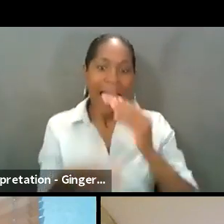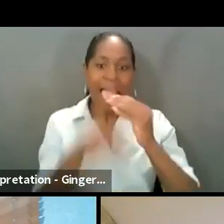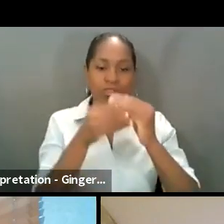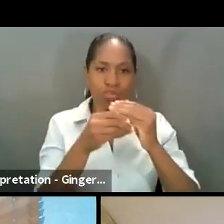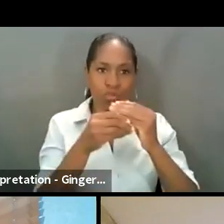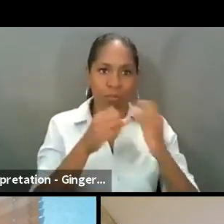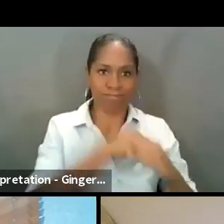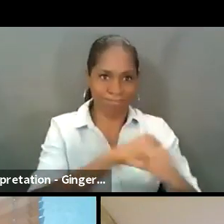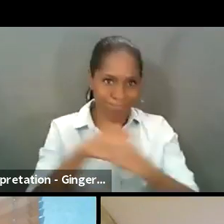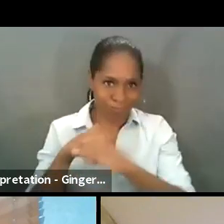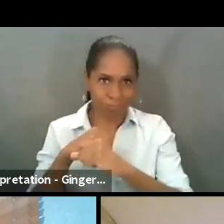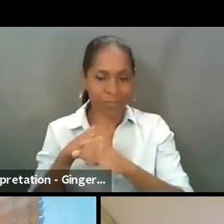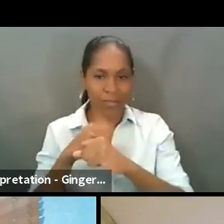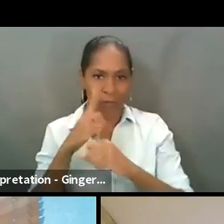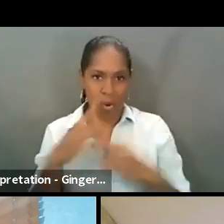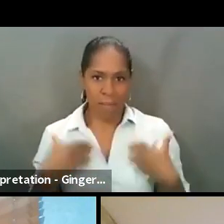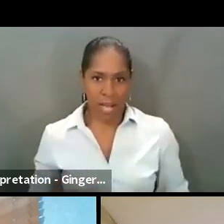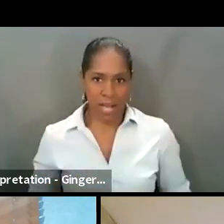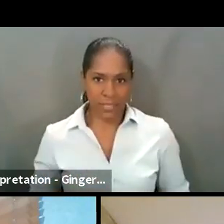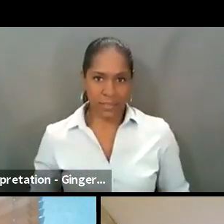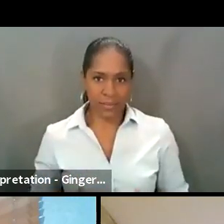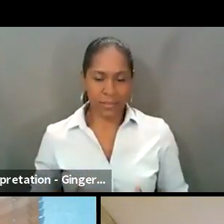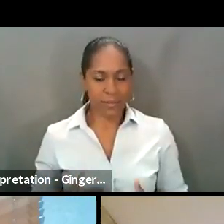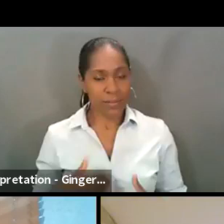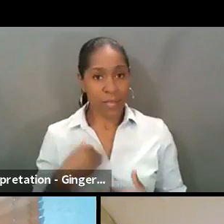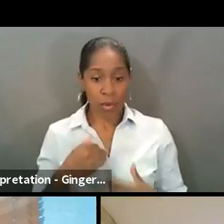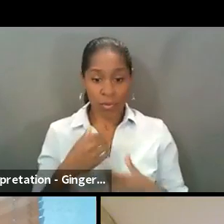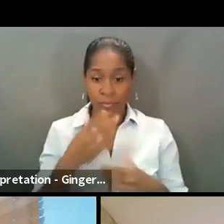herd immunity, but also you're keeping yourself safe.